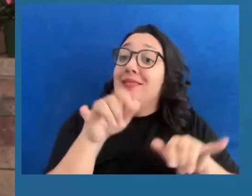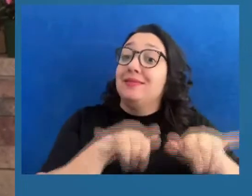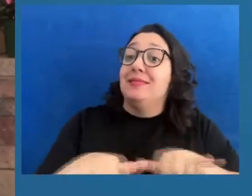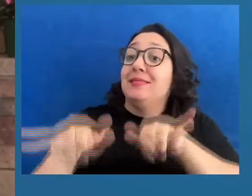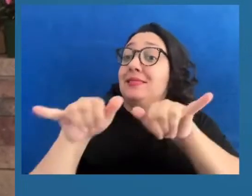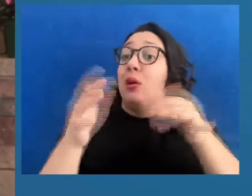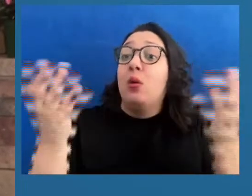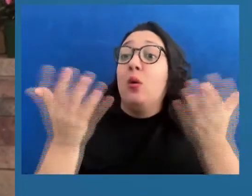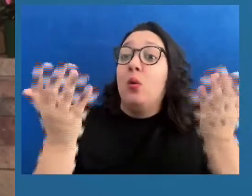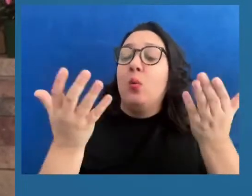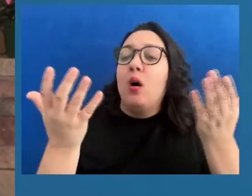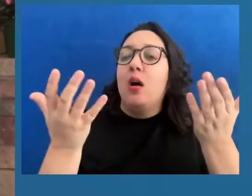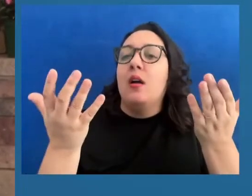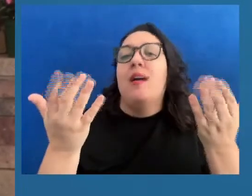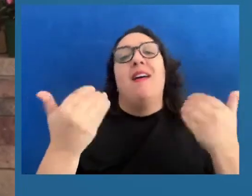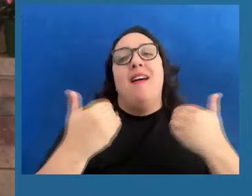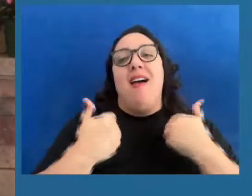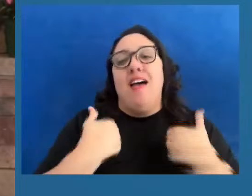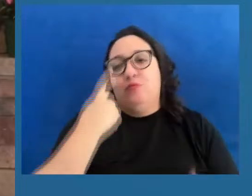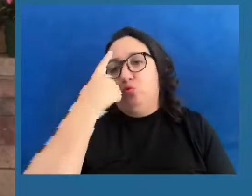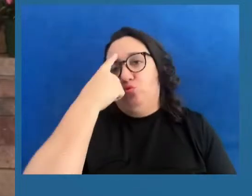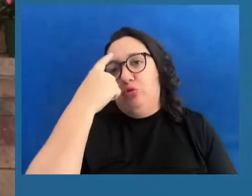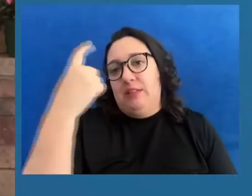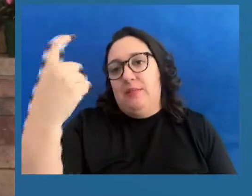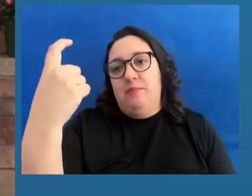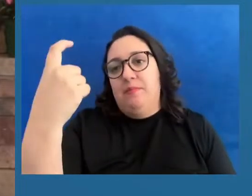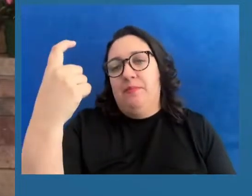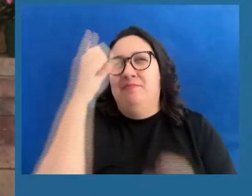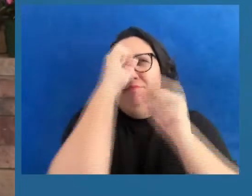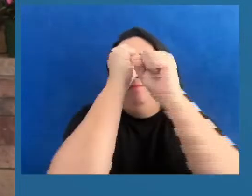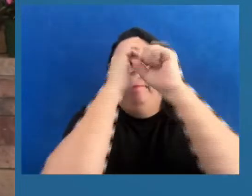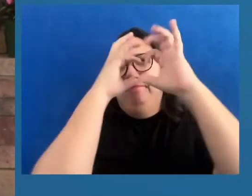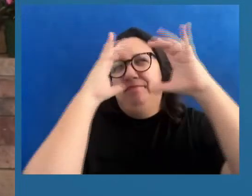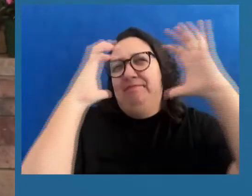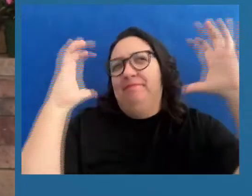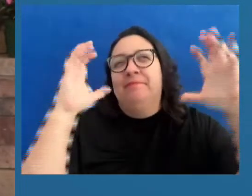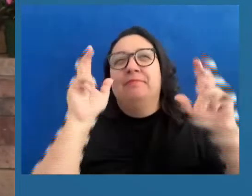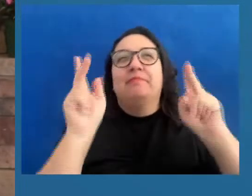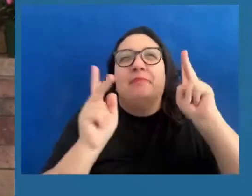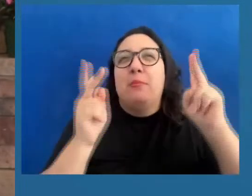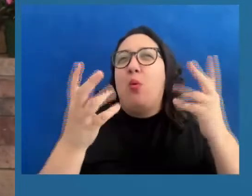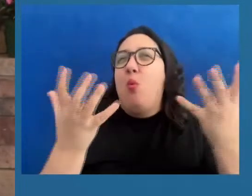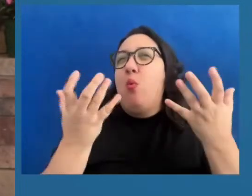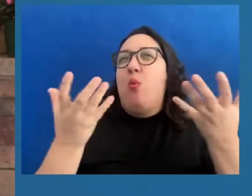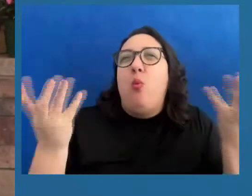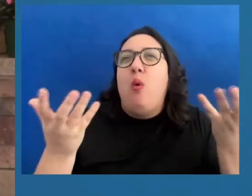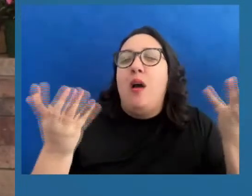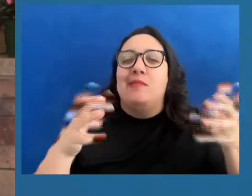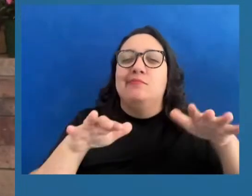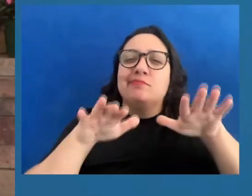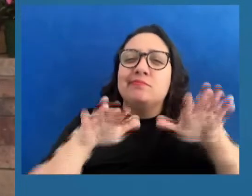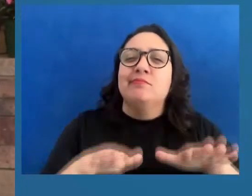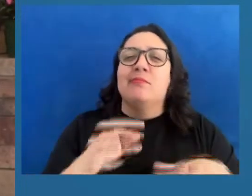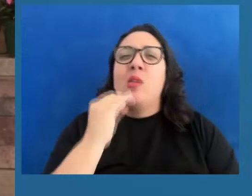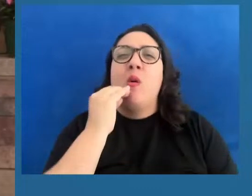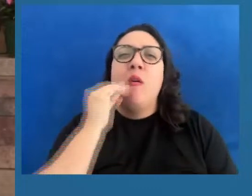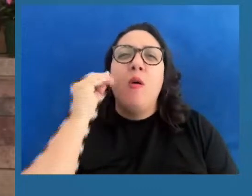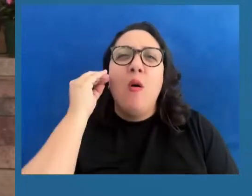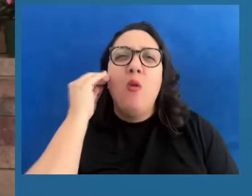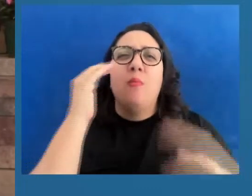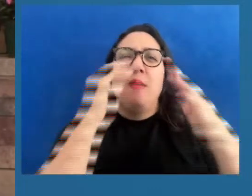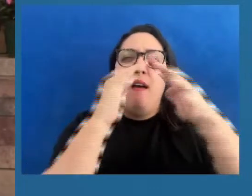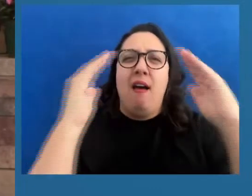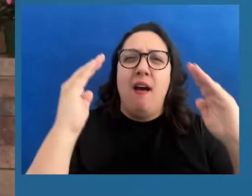dream. Everybody thinks that someday they're going to be able to have a home. And it's something that, particularly